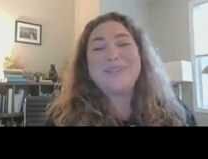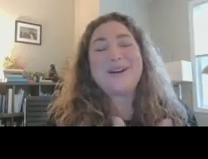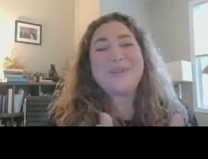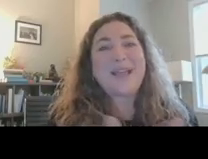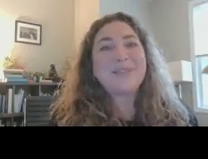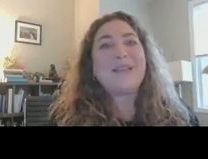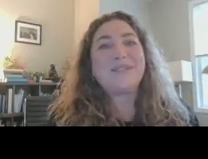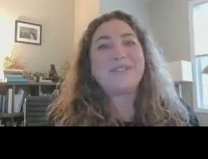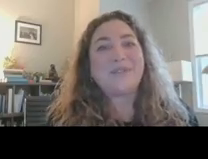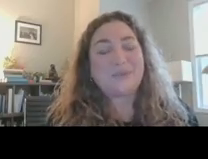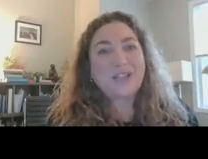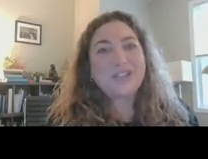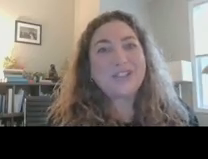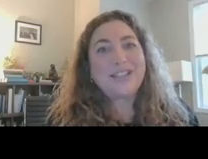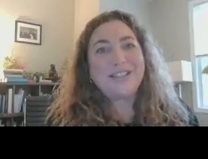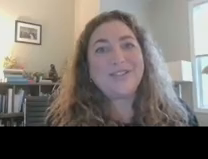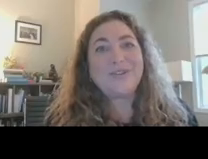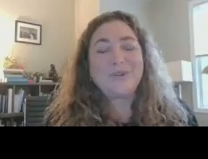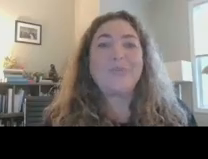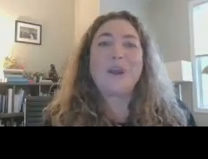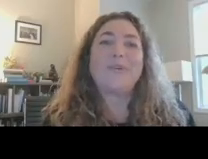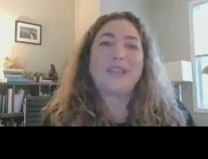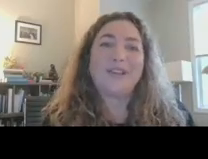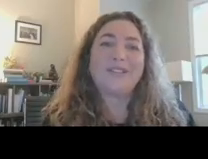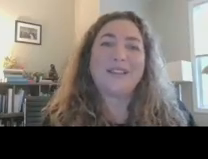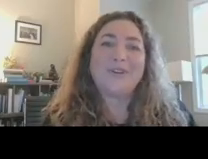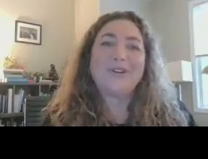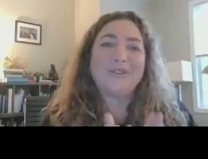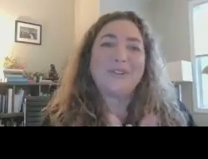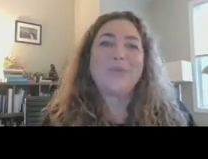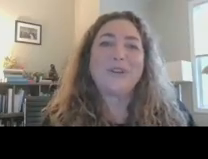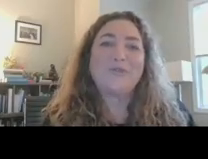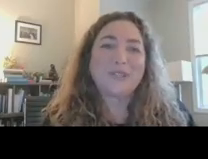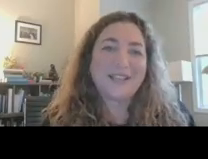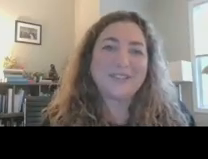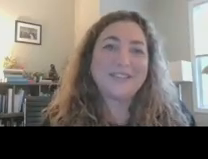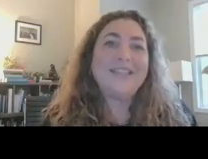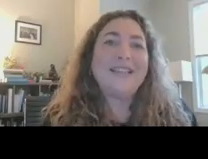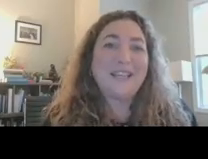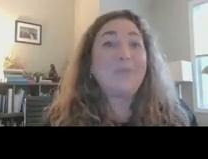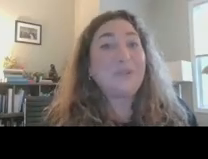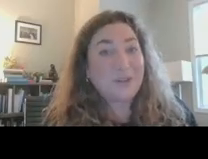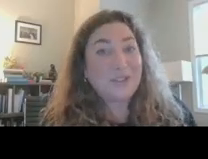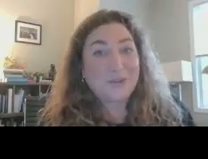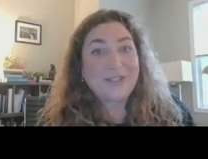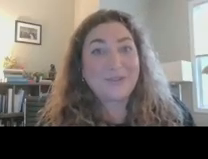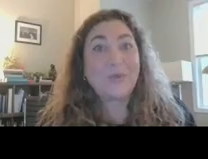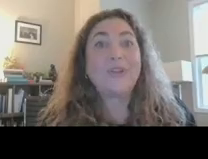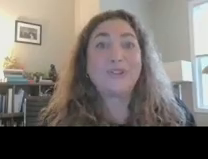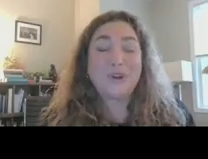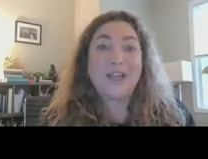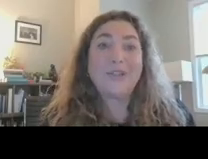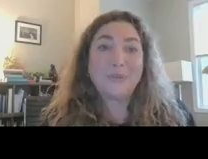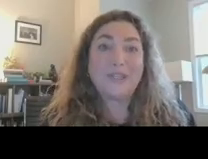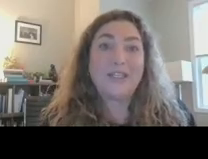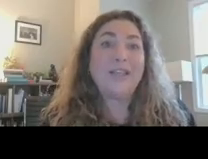one of those aspects of self-direction is you're the primary caregiver, you're there 24/7. It can be very